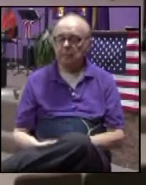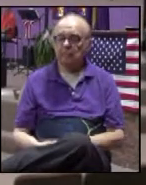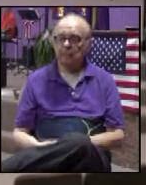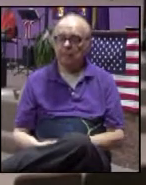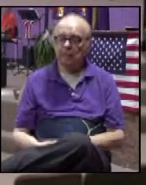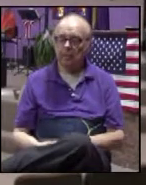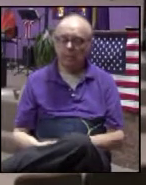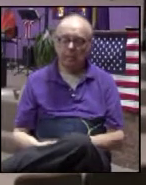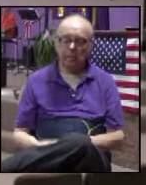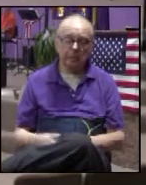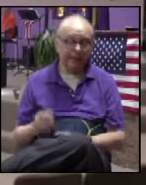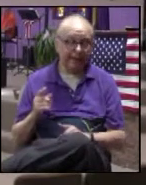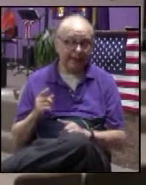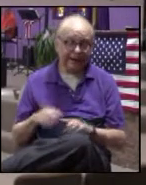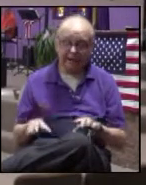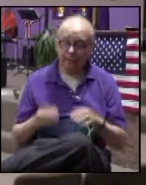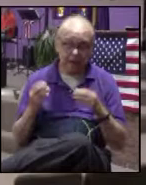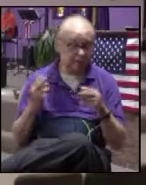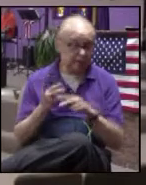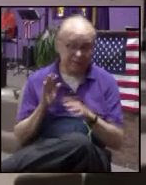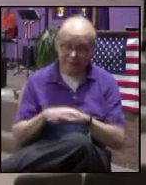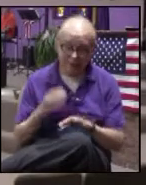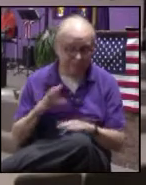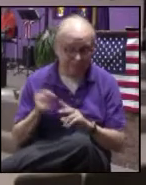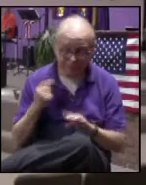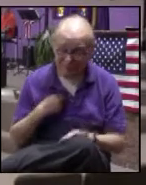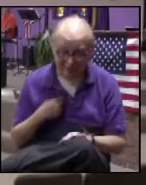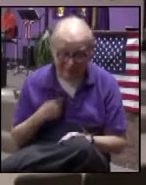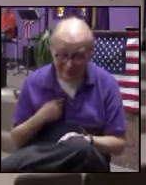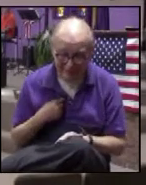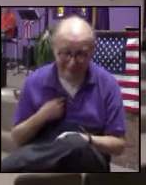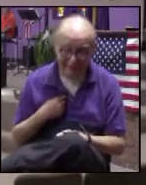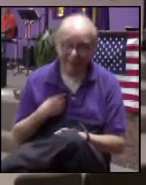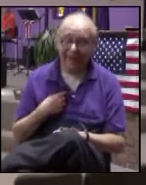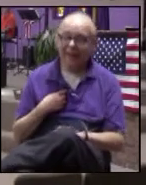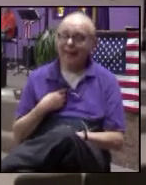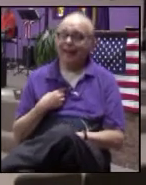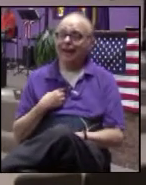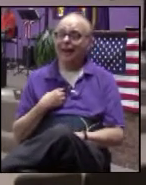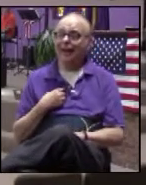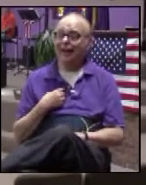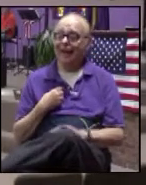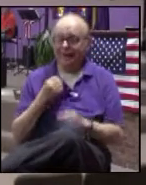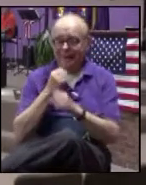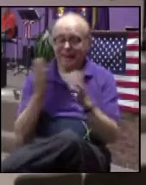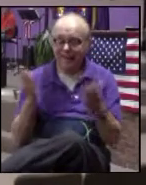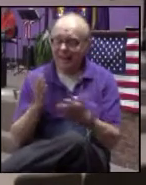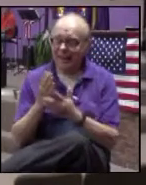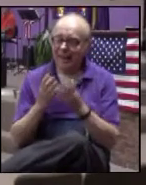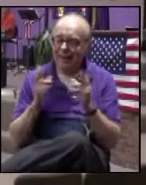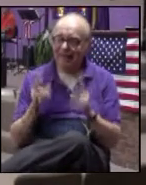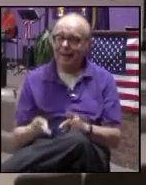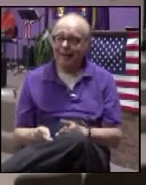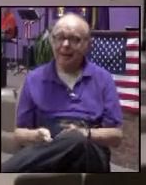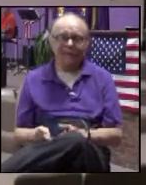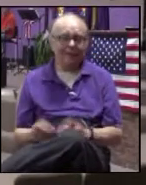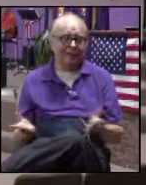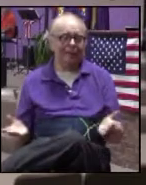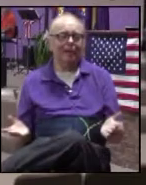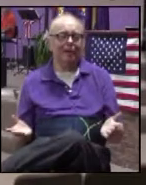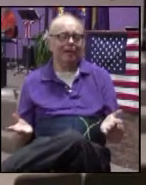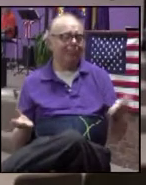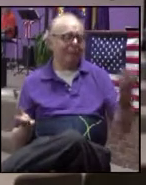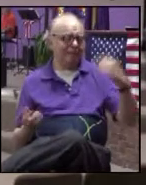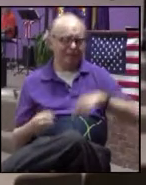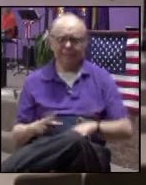Couldn't do any worse. Exactly. But in all honesty, it doesn't matter. Imagine some big NFL player or whatever coming